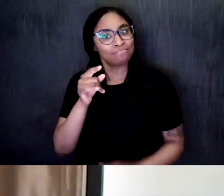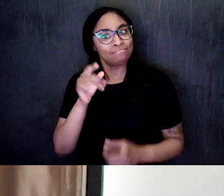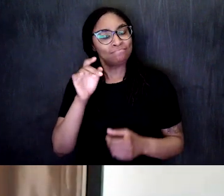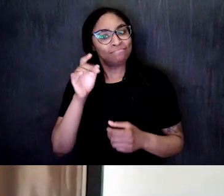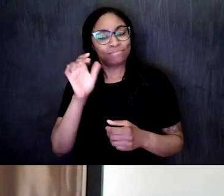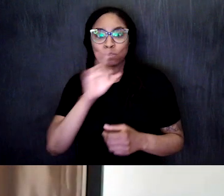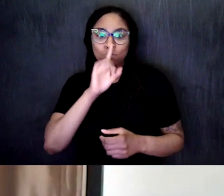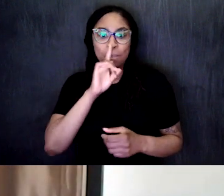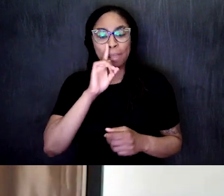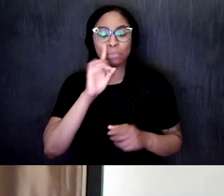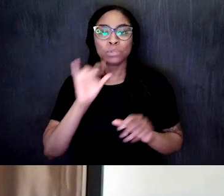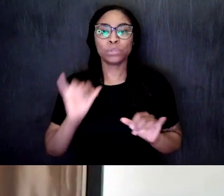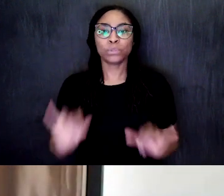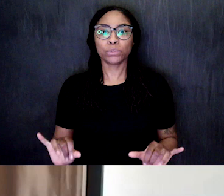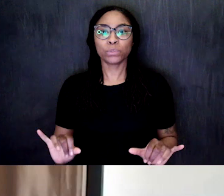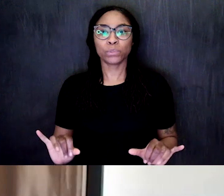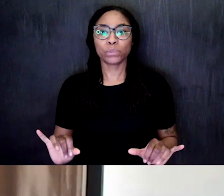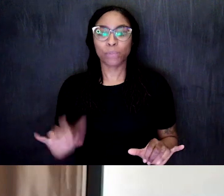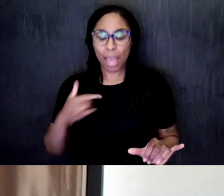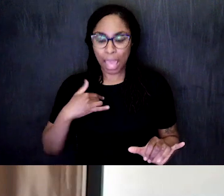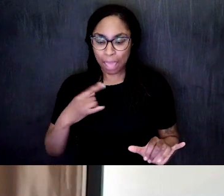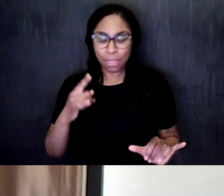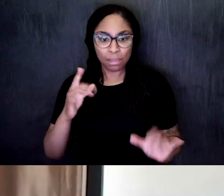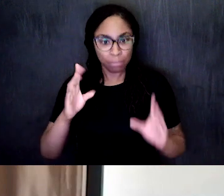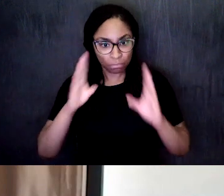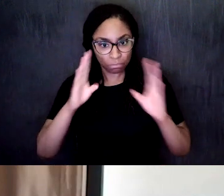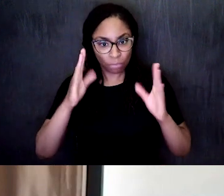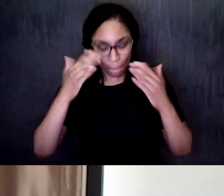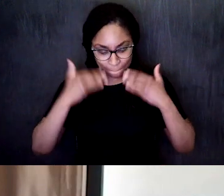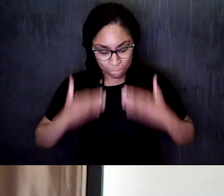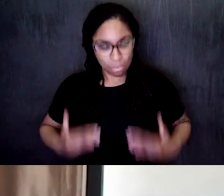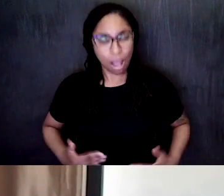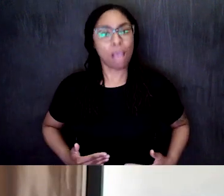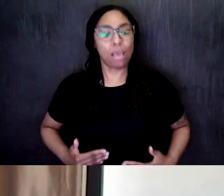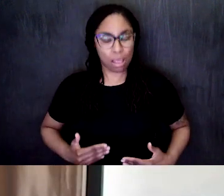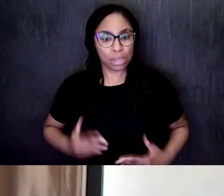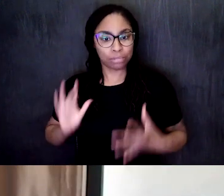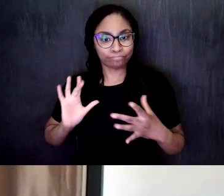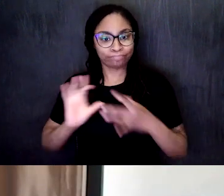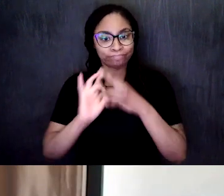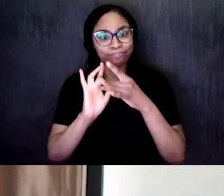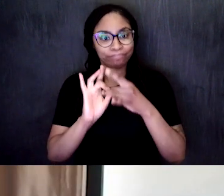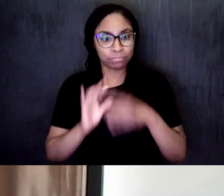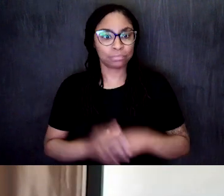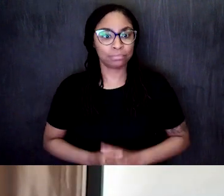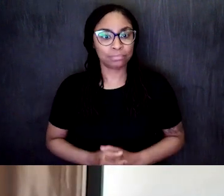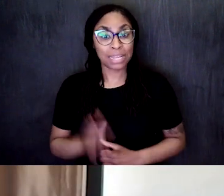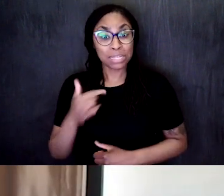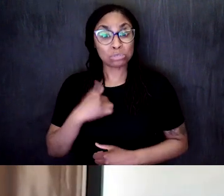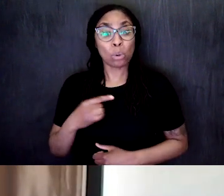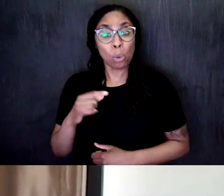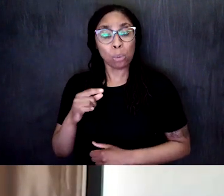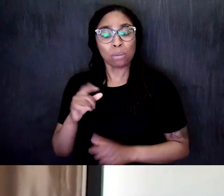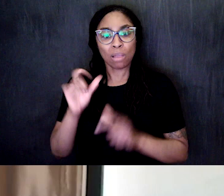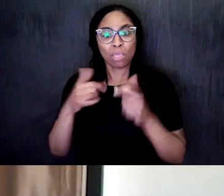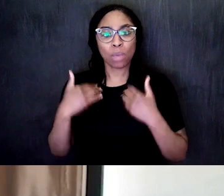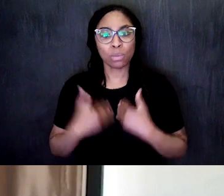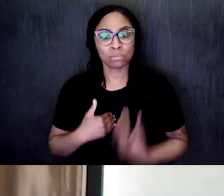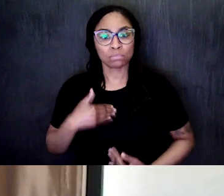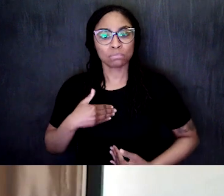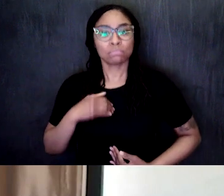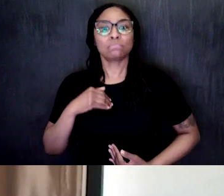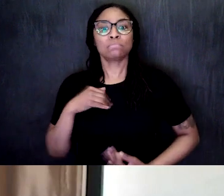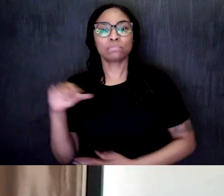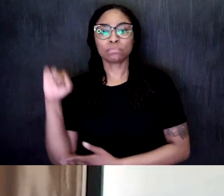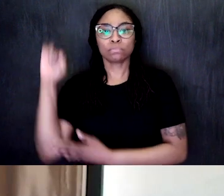strong practices, being able to be still and listening to our bodies. So we'll just lengthen the spine and let the